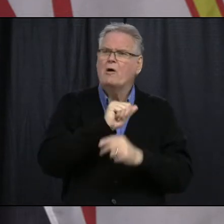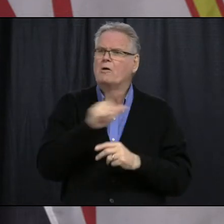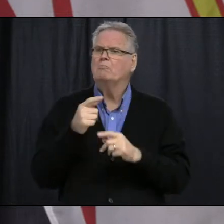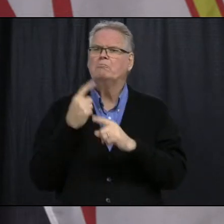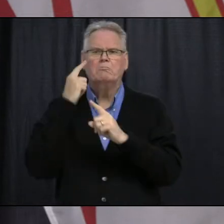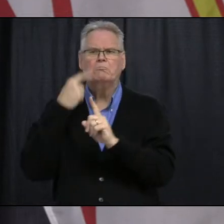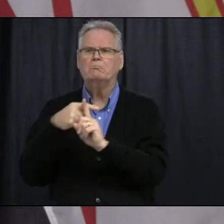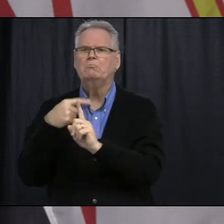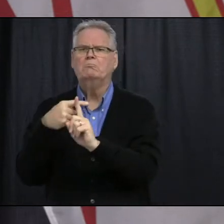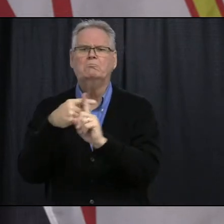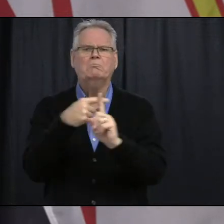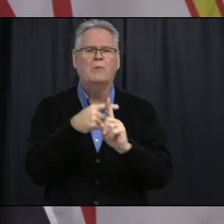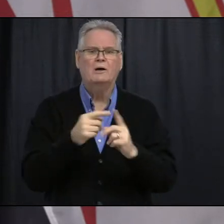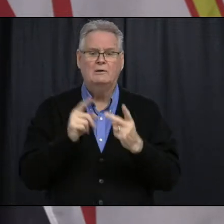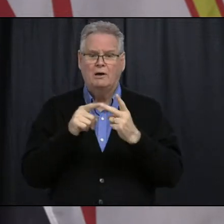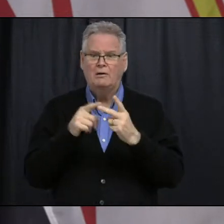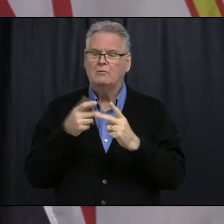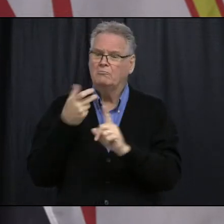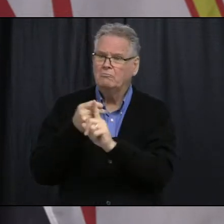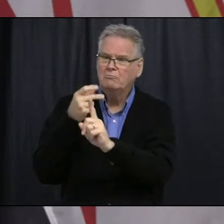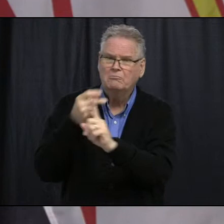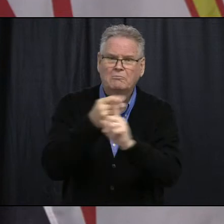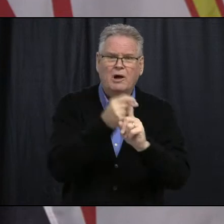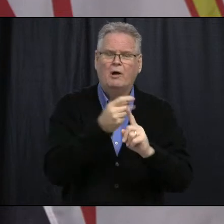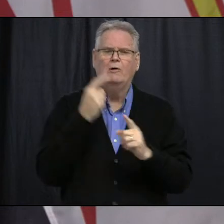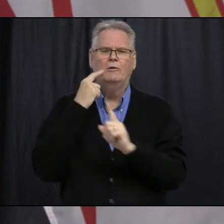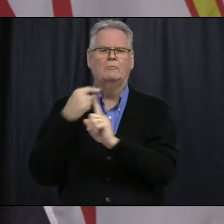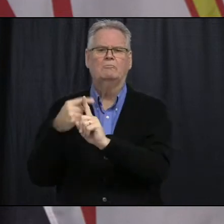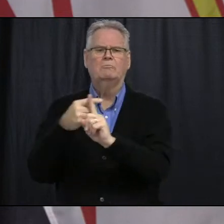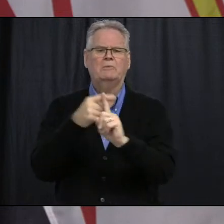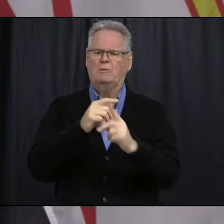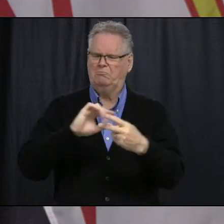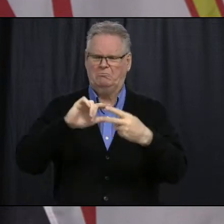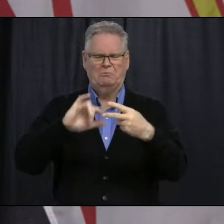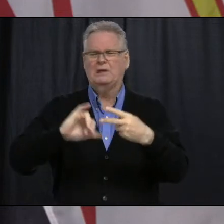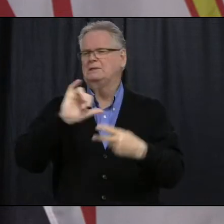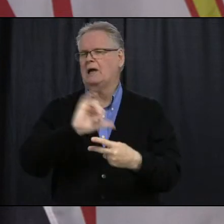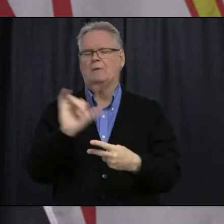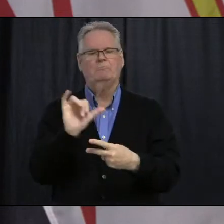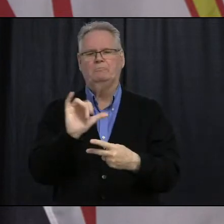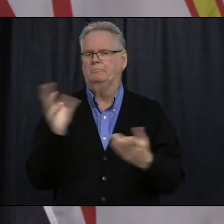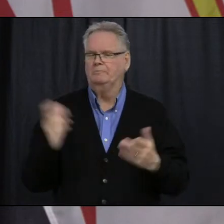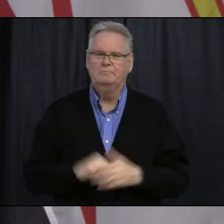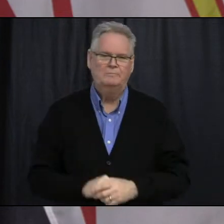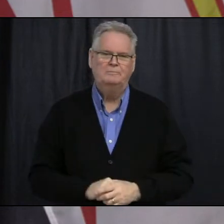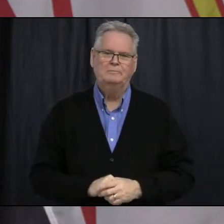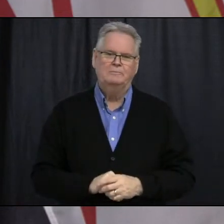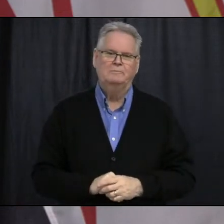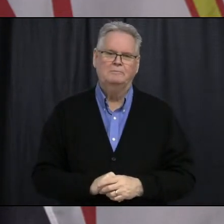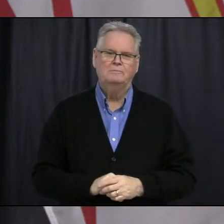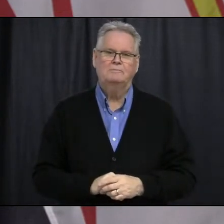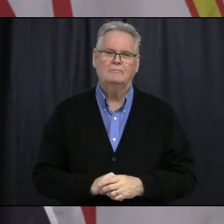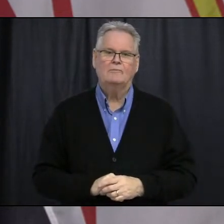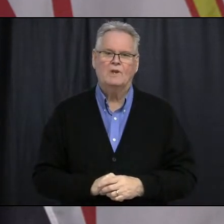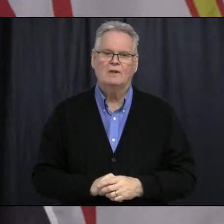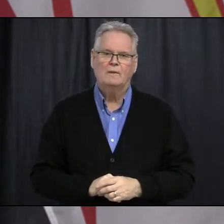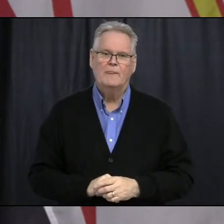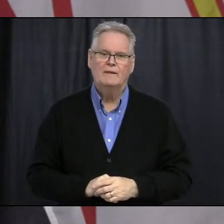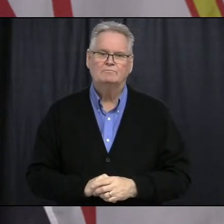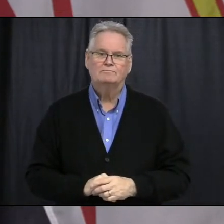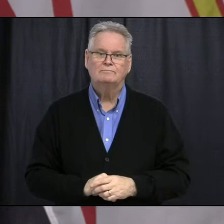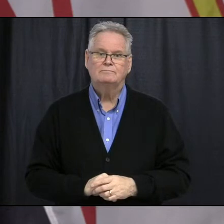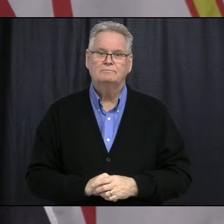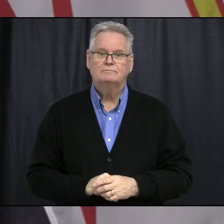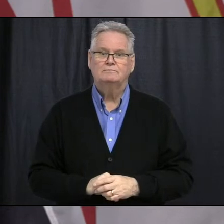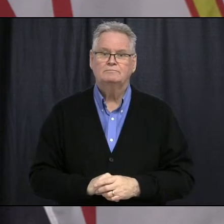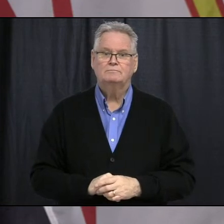very similar. When you get the vaccine, your body produces an antibody to very similar antigens, in fact, almost